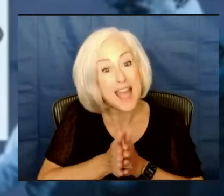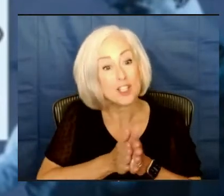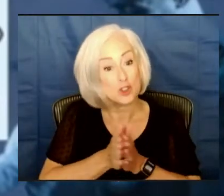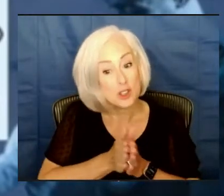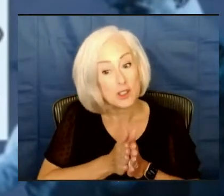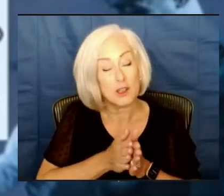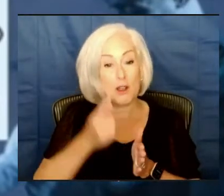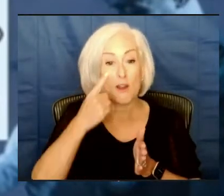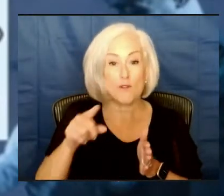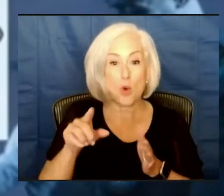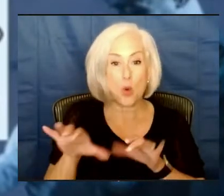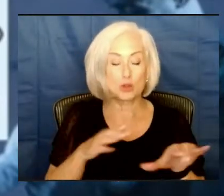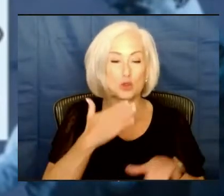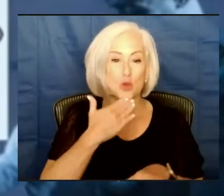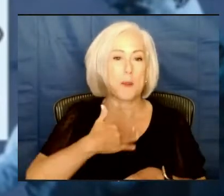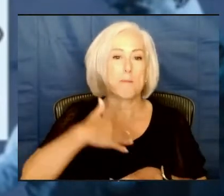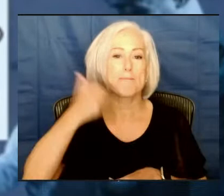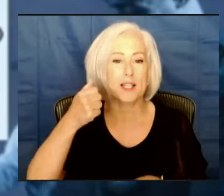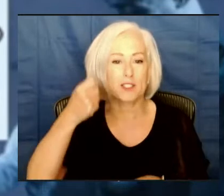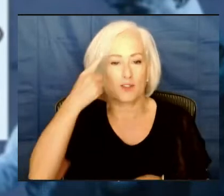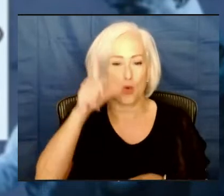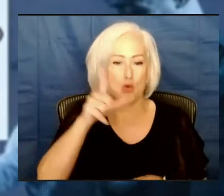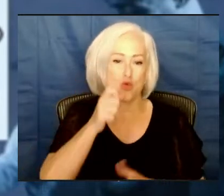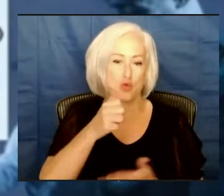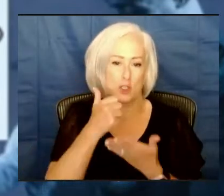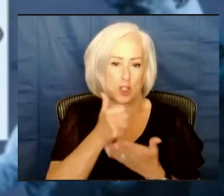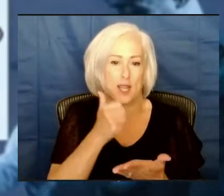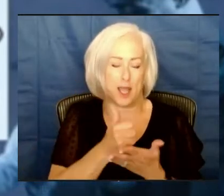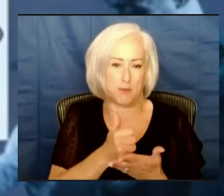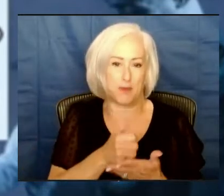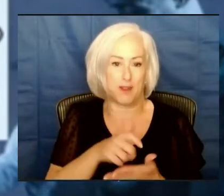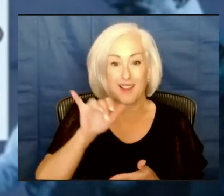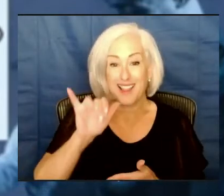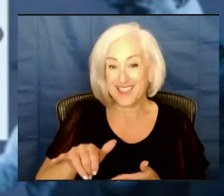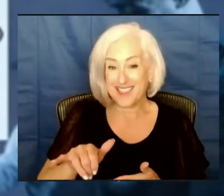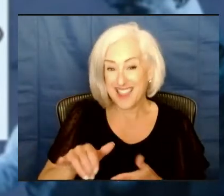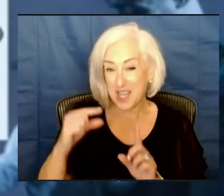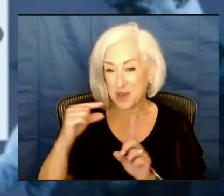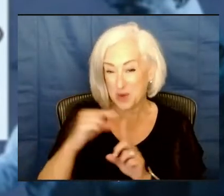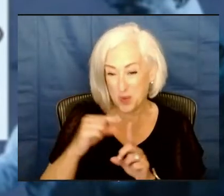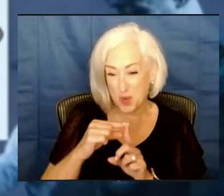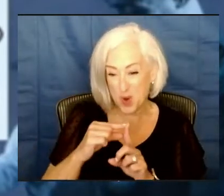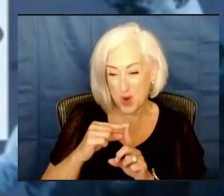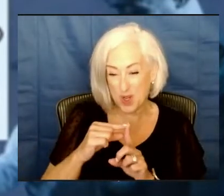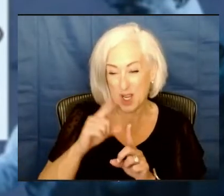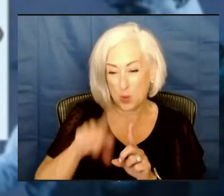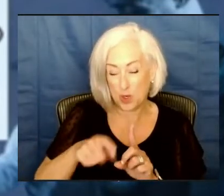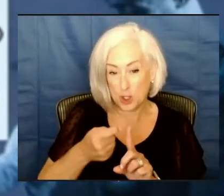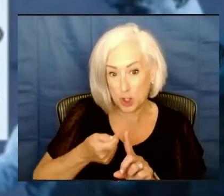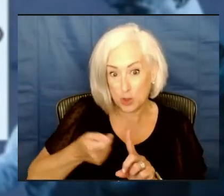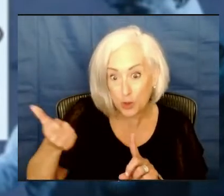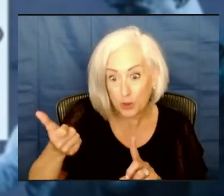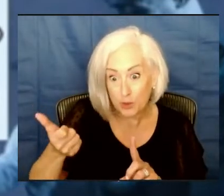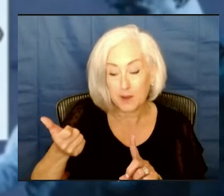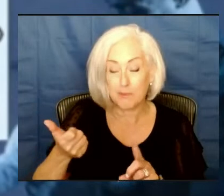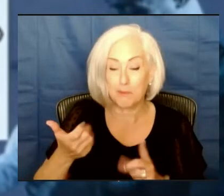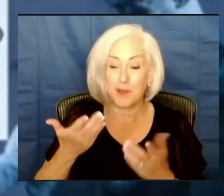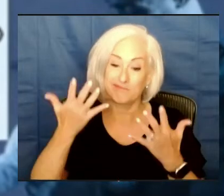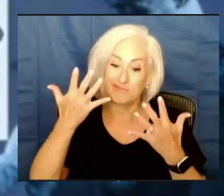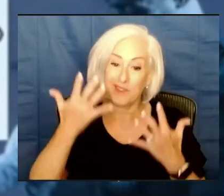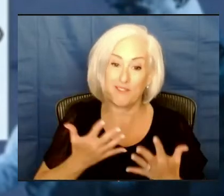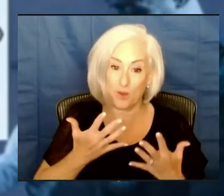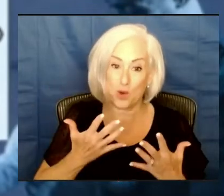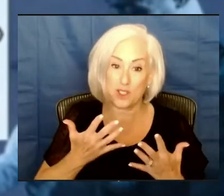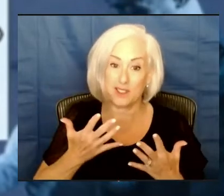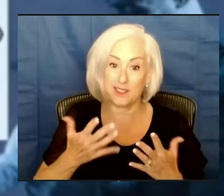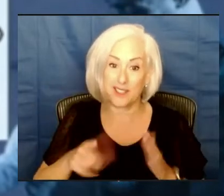by those in which she serves. So that term we should really do away with that, but it is a stigma that is often placed on